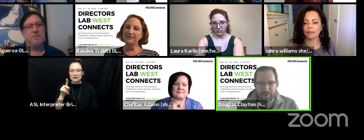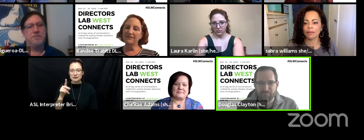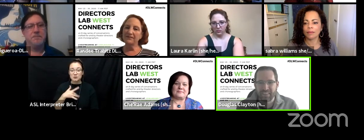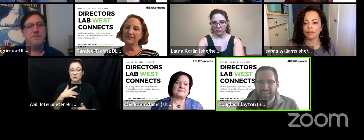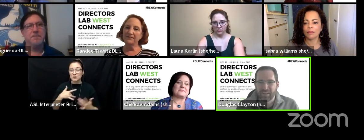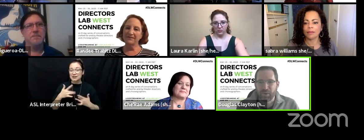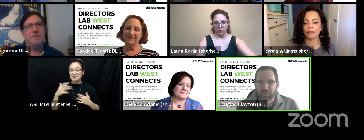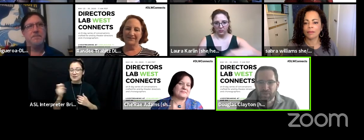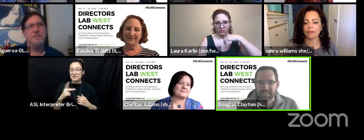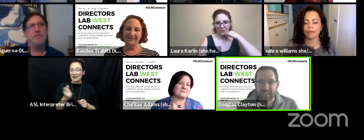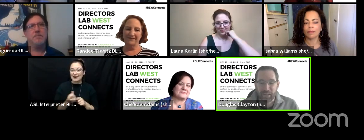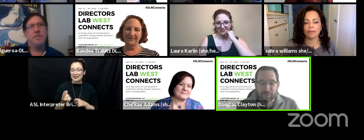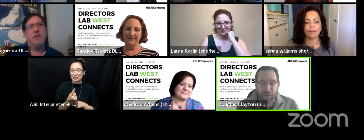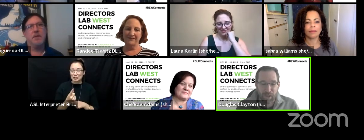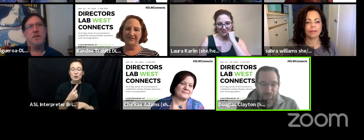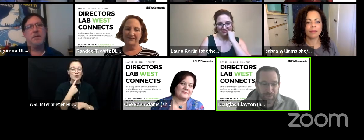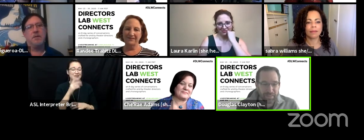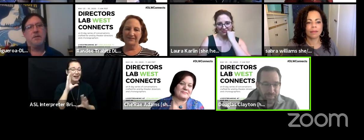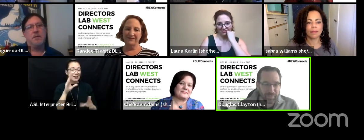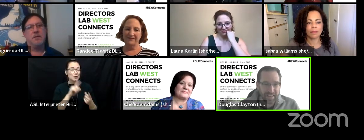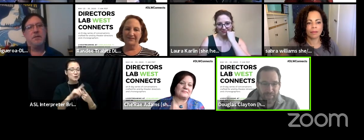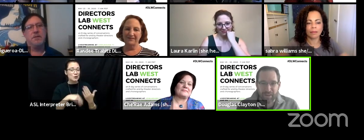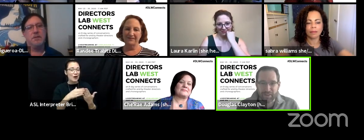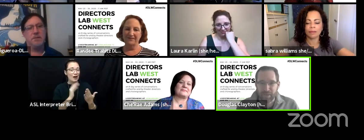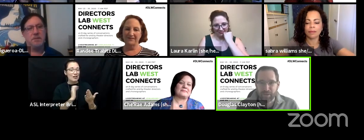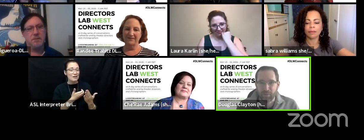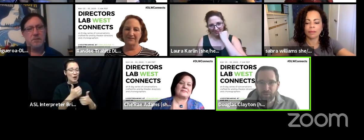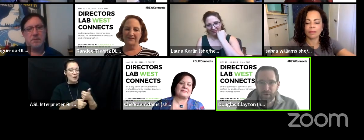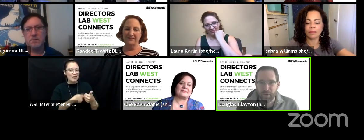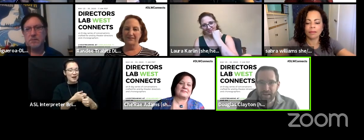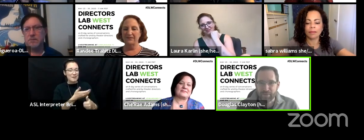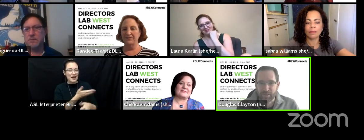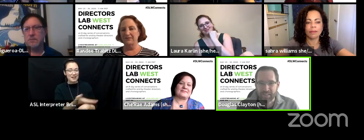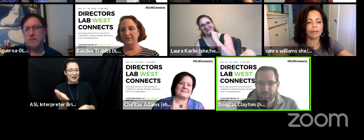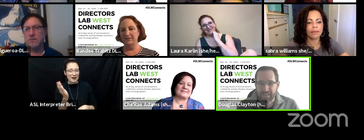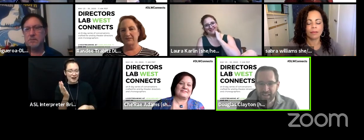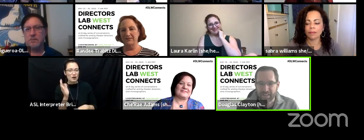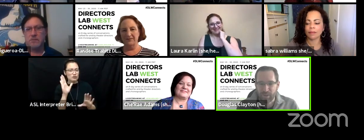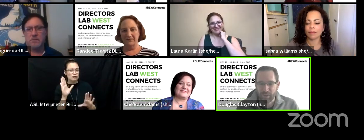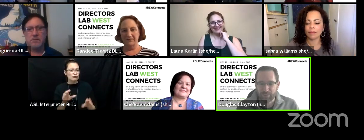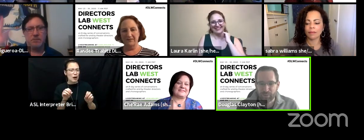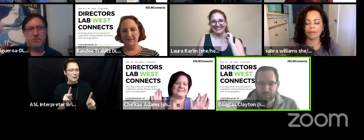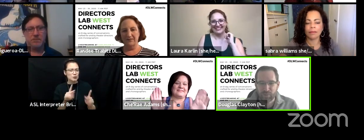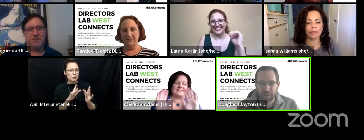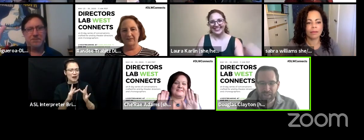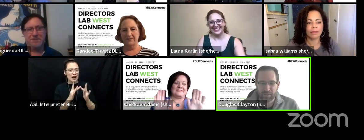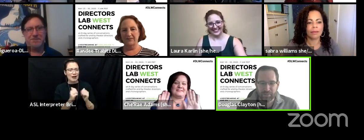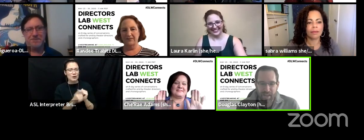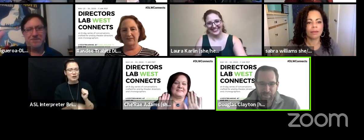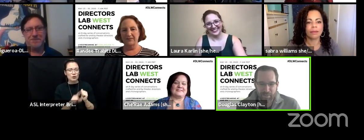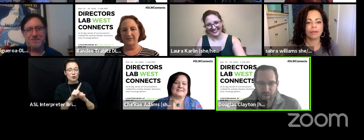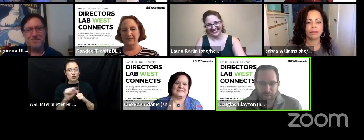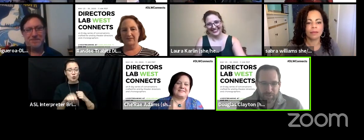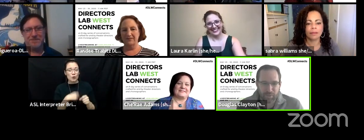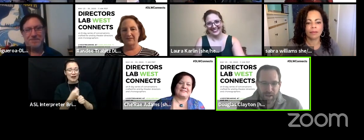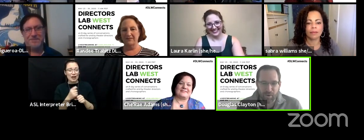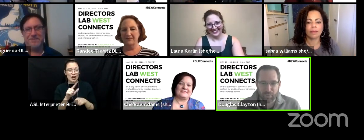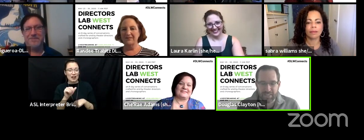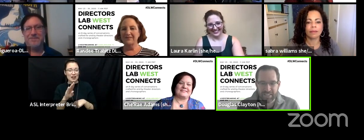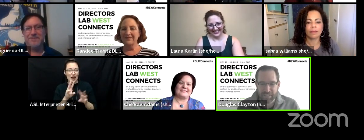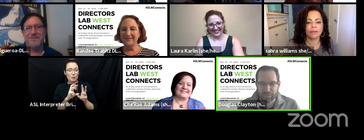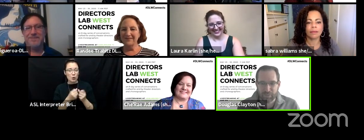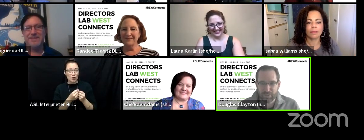year. We also want to say hello to all of our alumni out there. It's been a great opportunity to reconnect with all of you. With 20 years of labs under our belt, you are